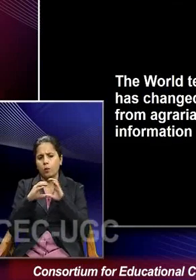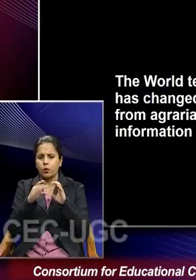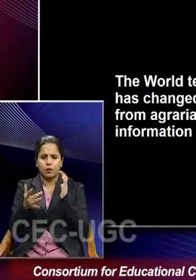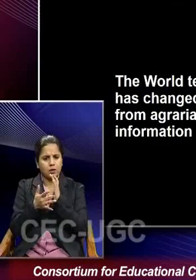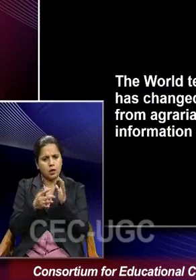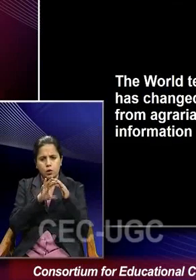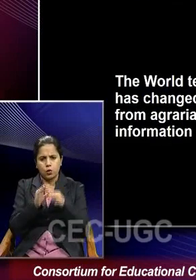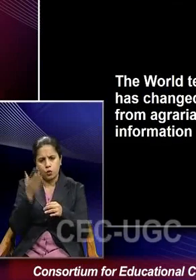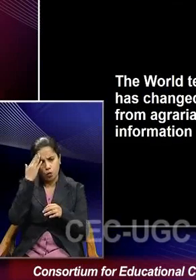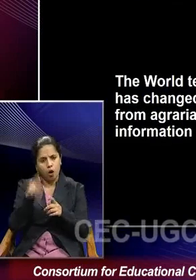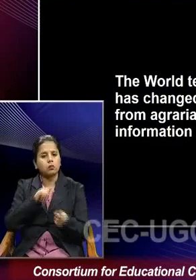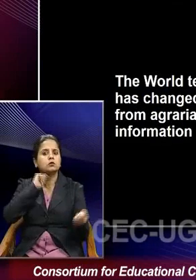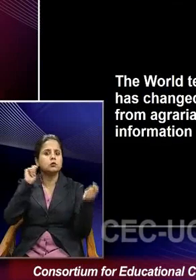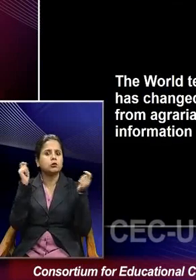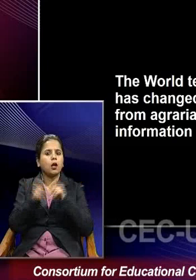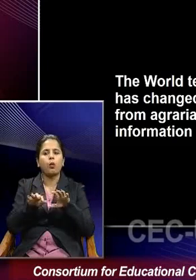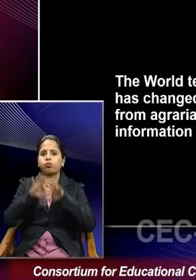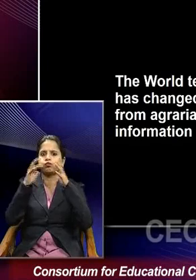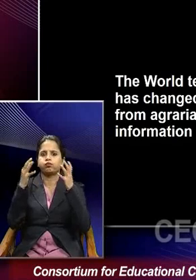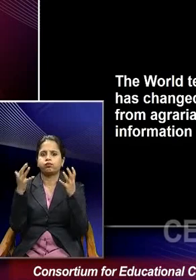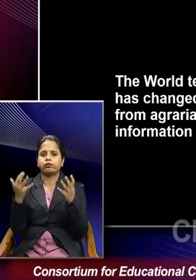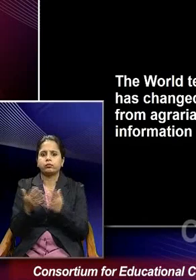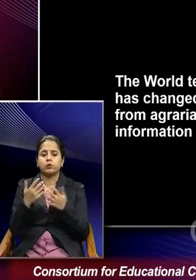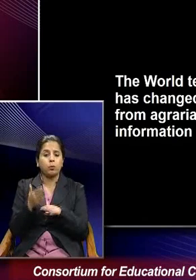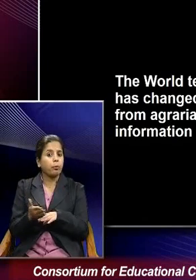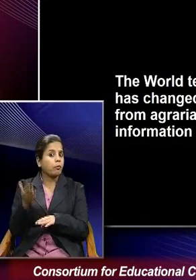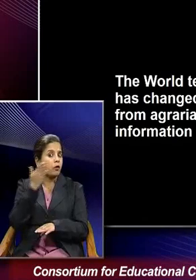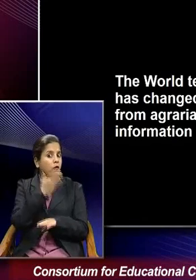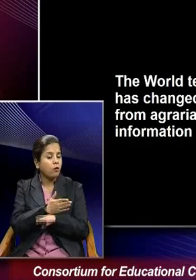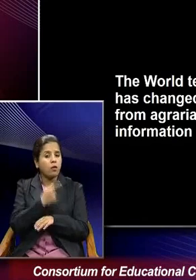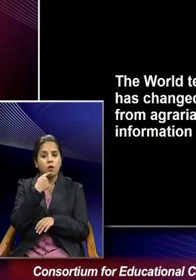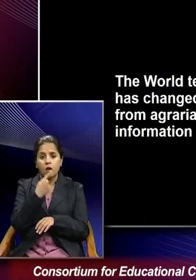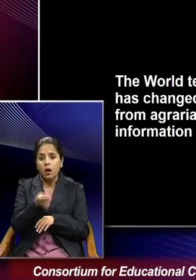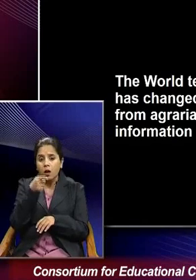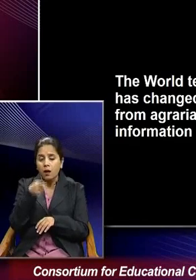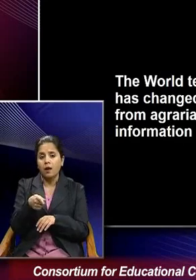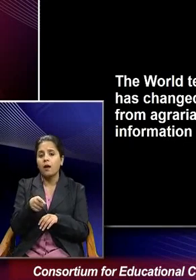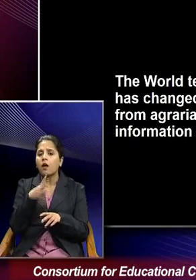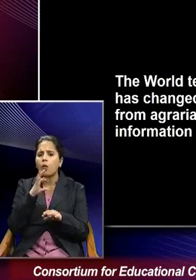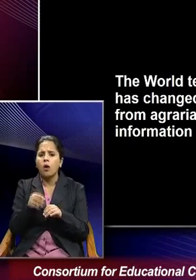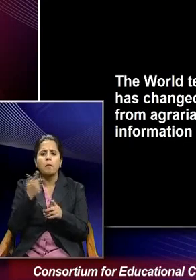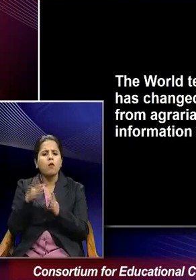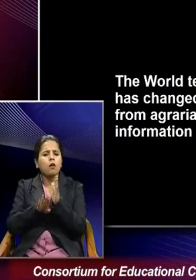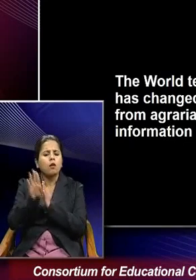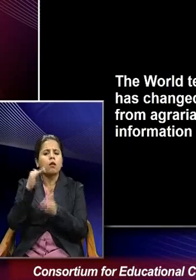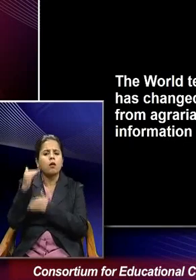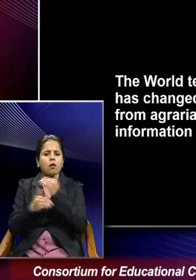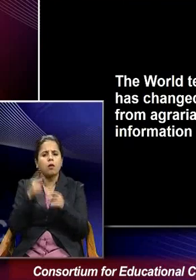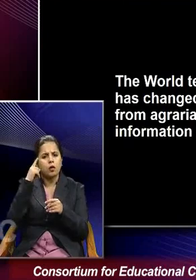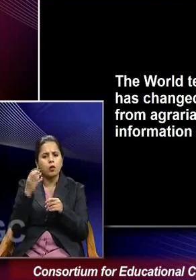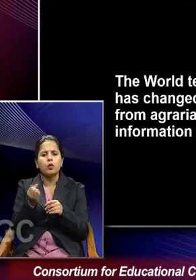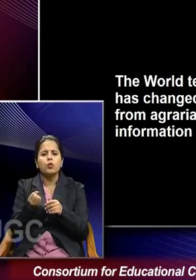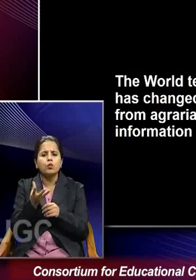has changed the entire world. Earlier, the pattern of development was focused towards